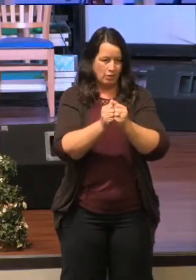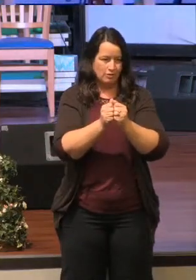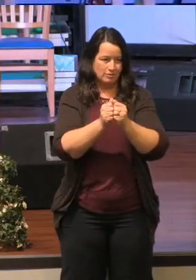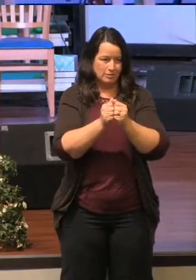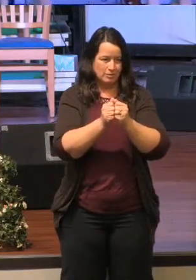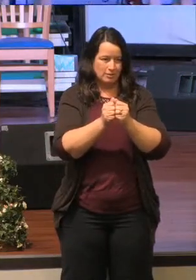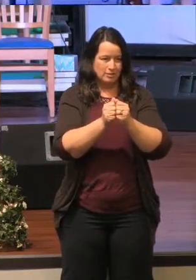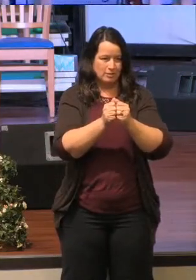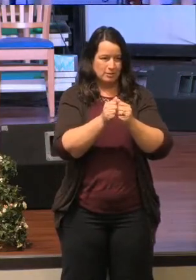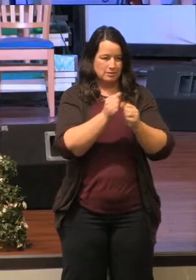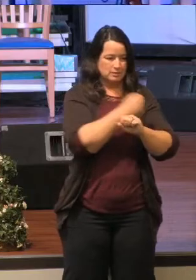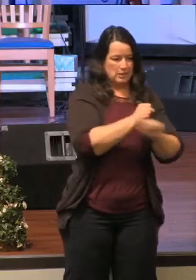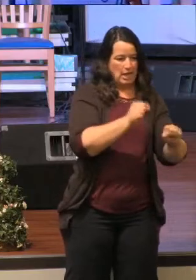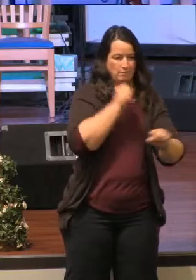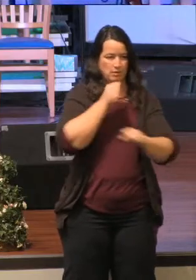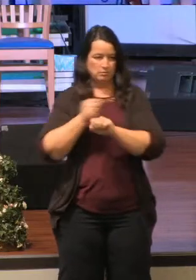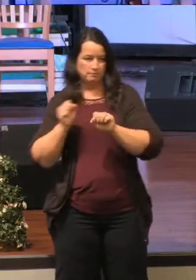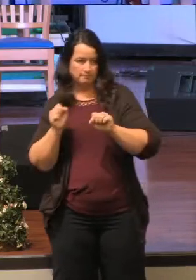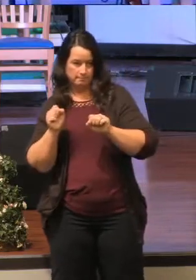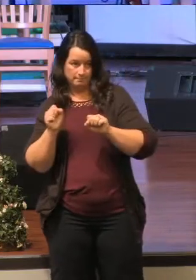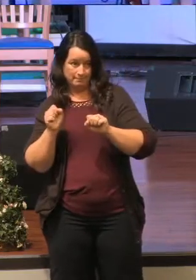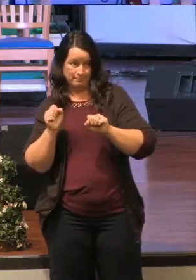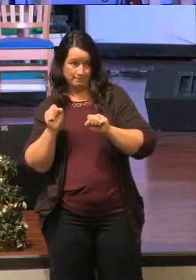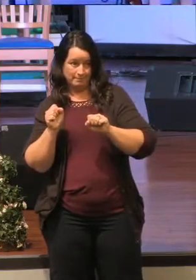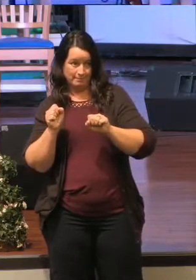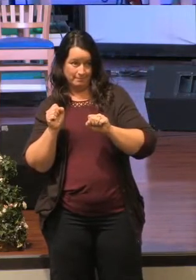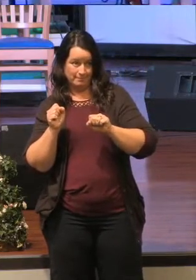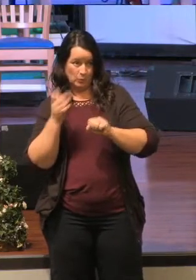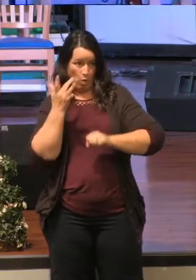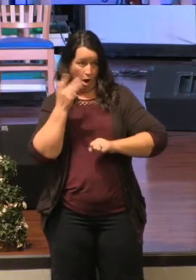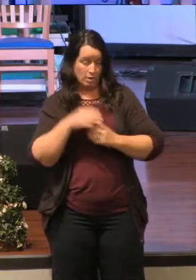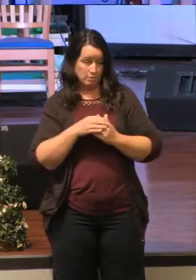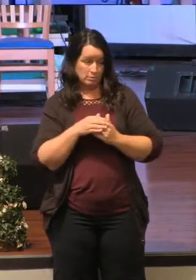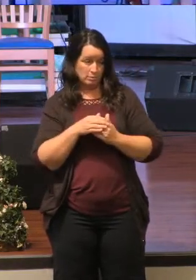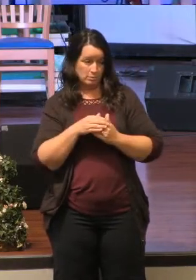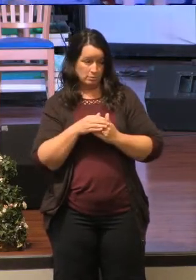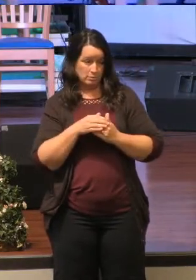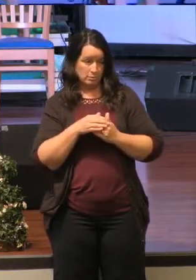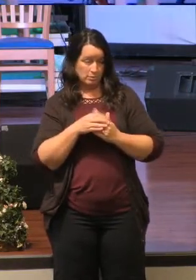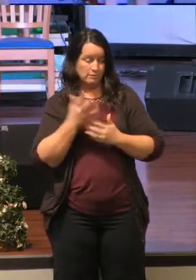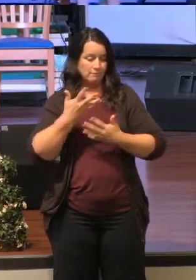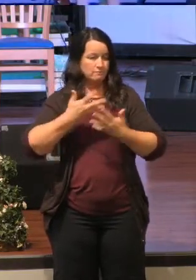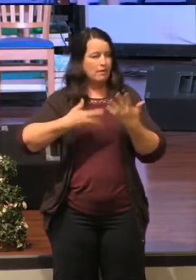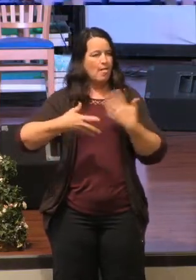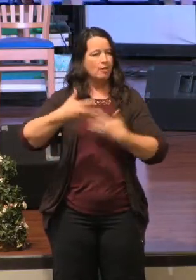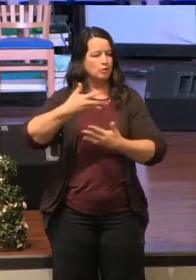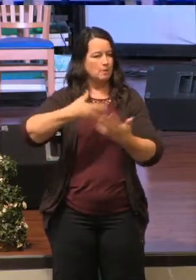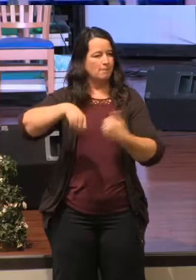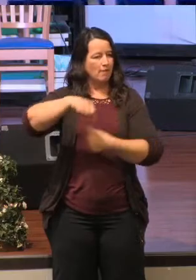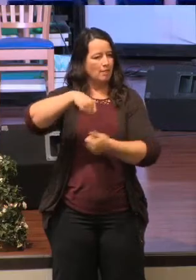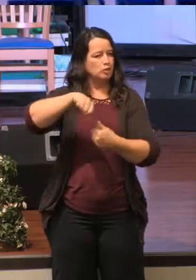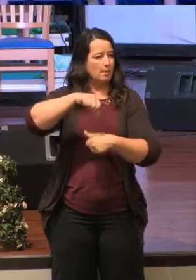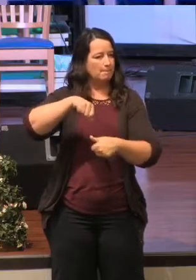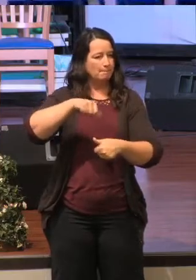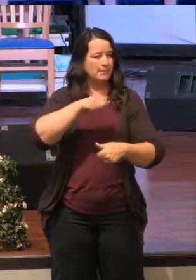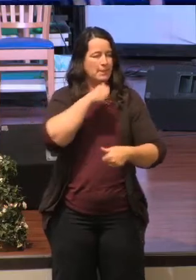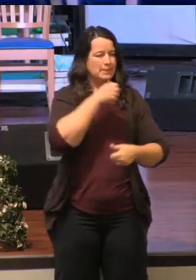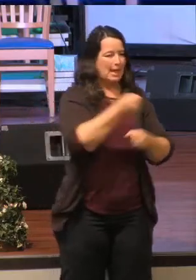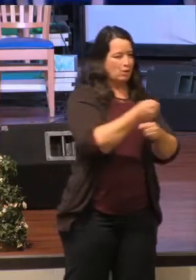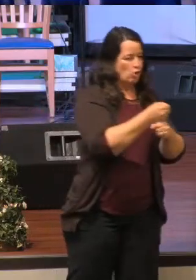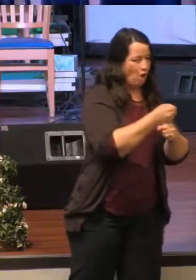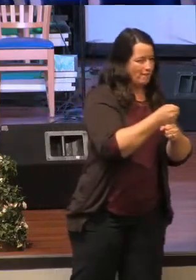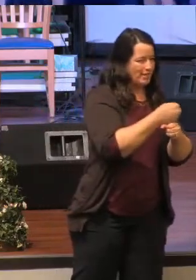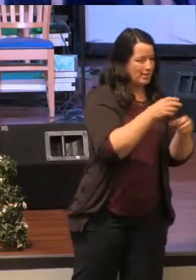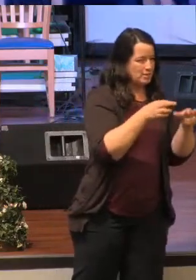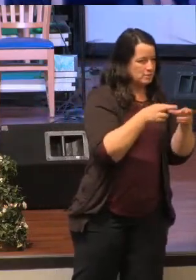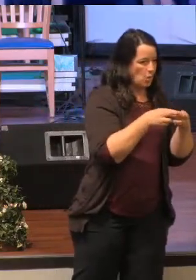with unbelievers. For what fellowship, what communion, that's that word koinonia, it's not coffee and donuts, it's partnership in